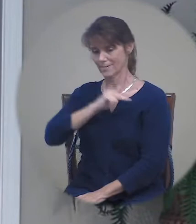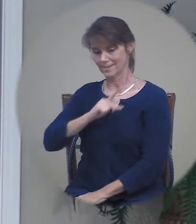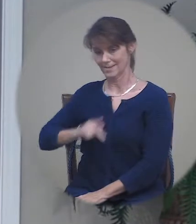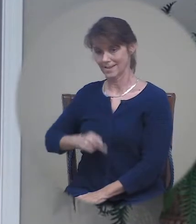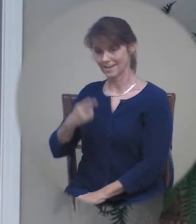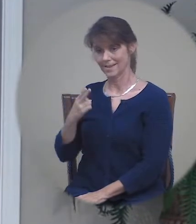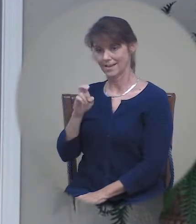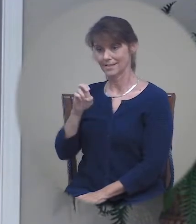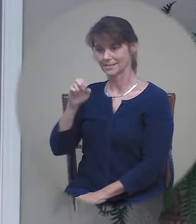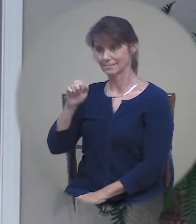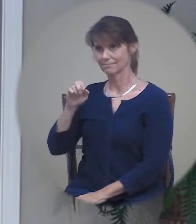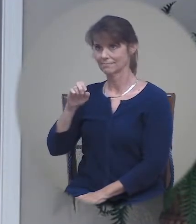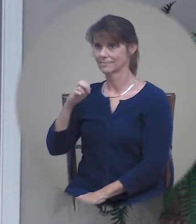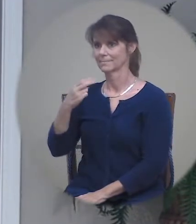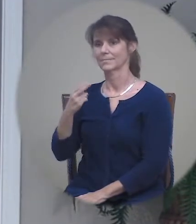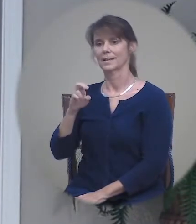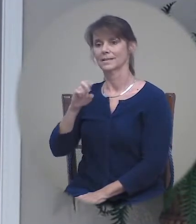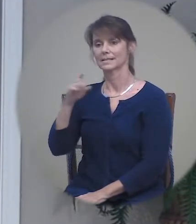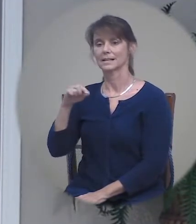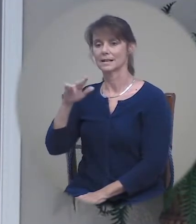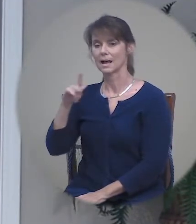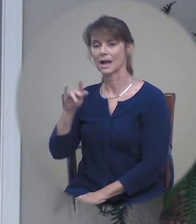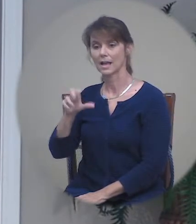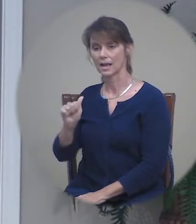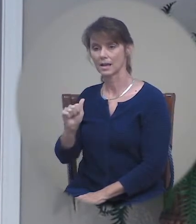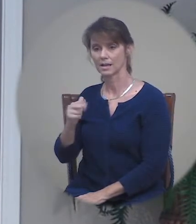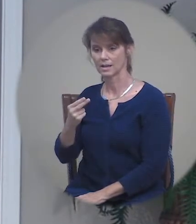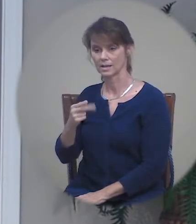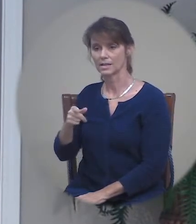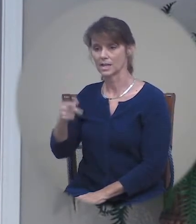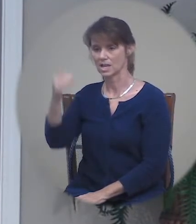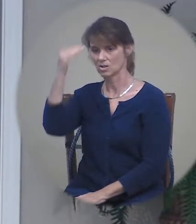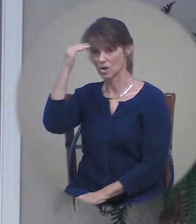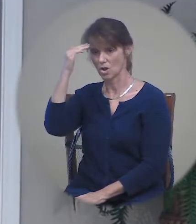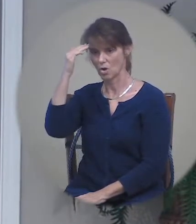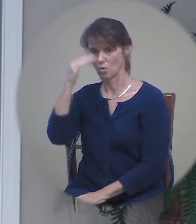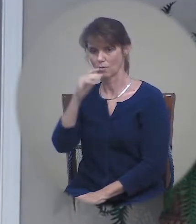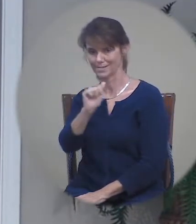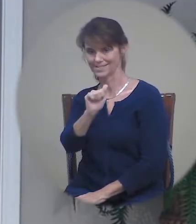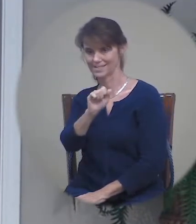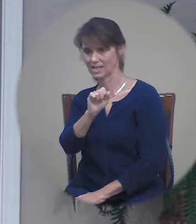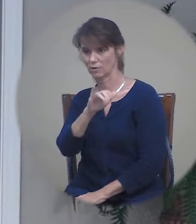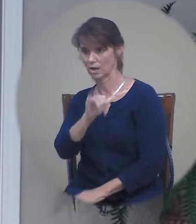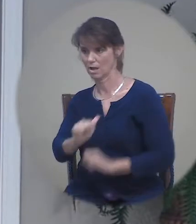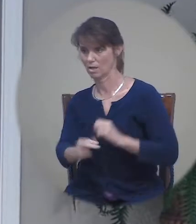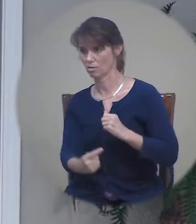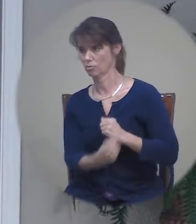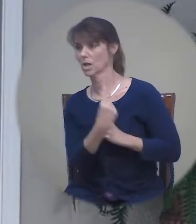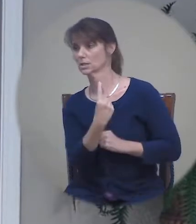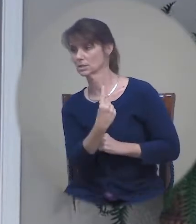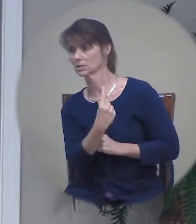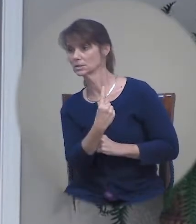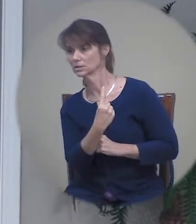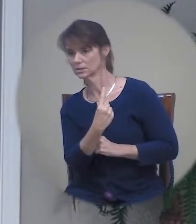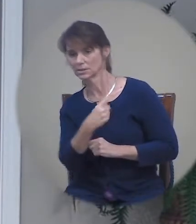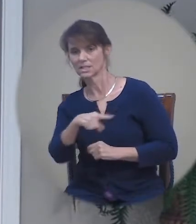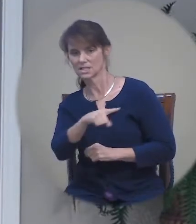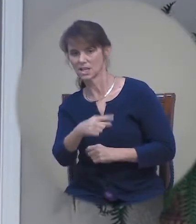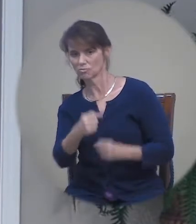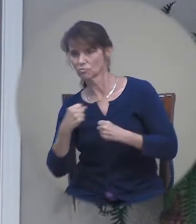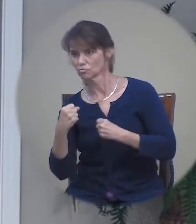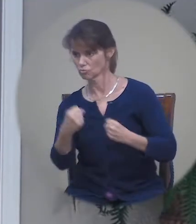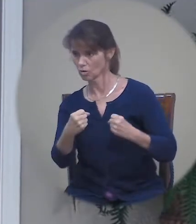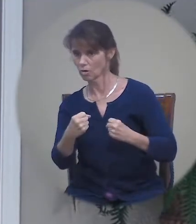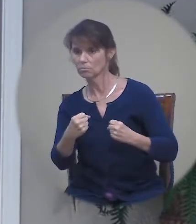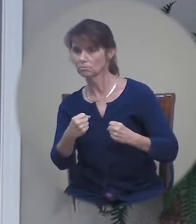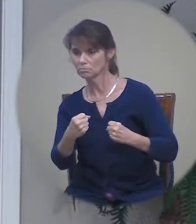this. He knew the threat that Assyria posed. He knows what they can do.